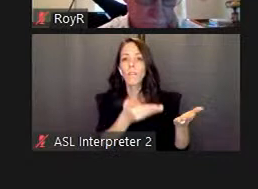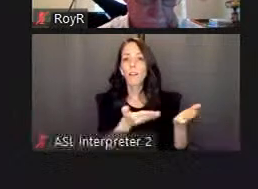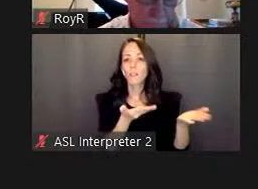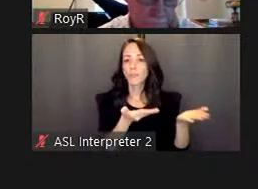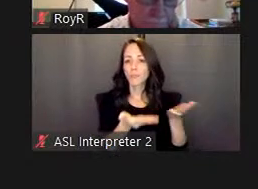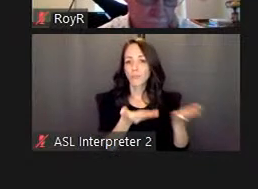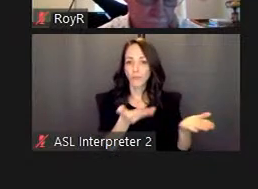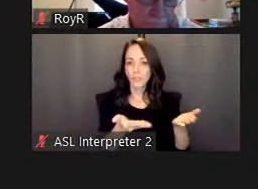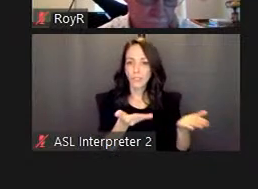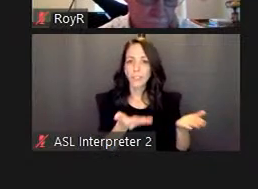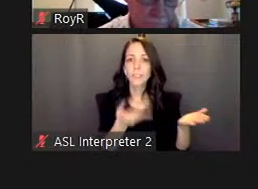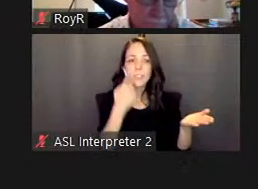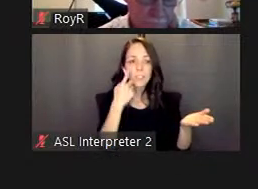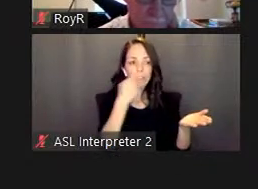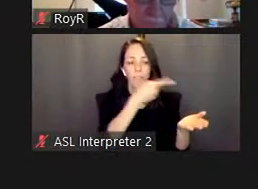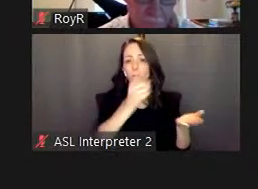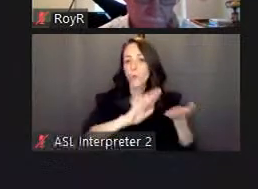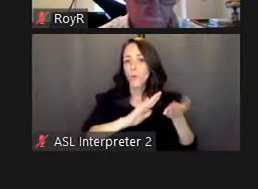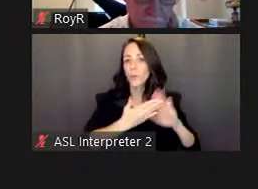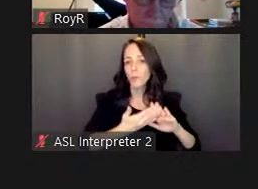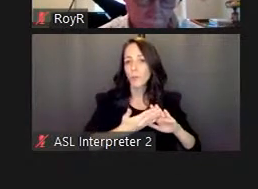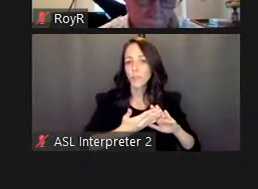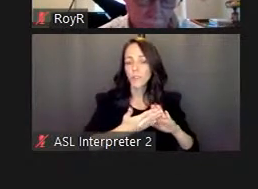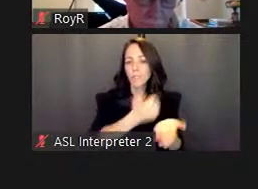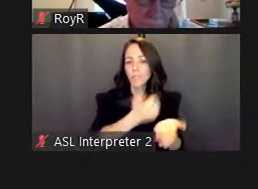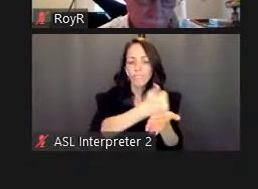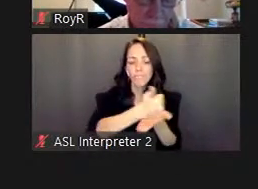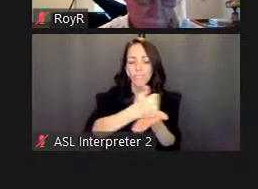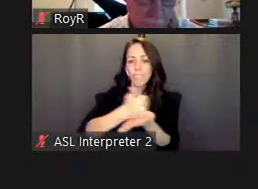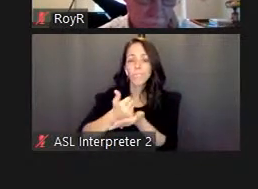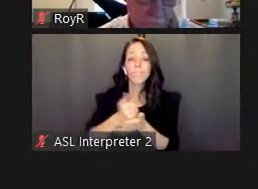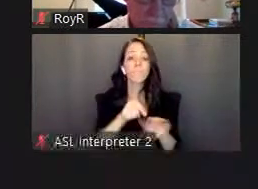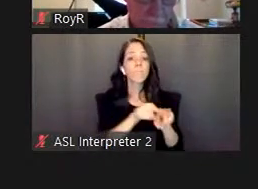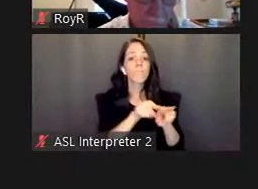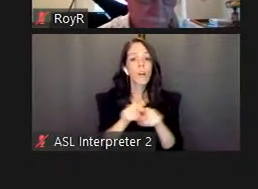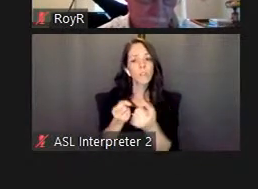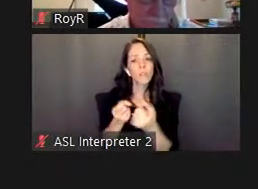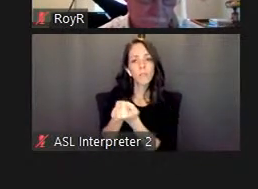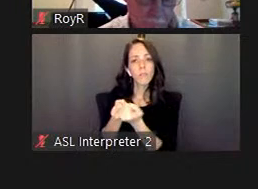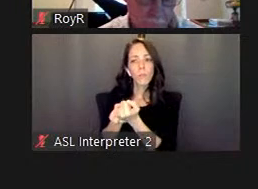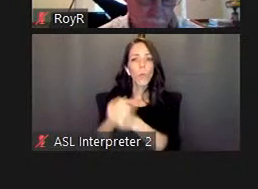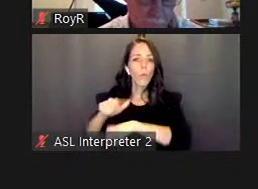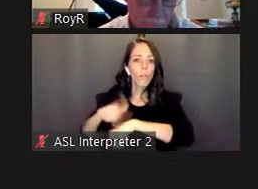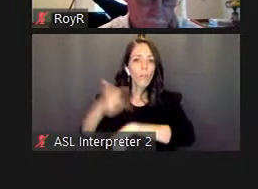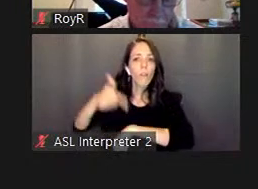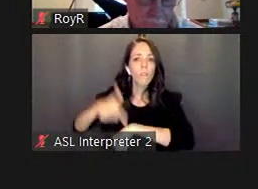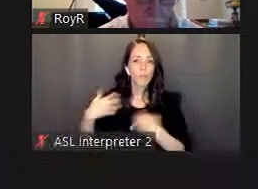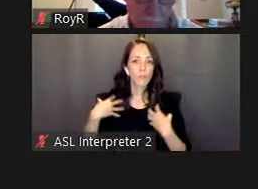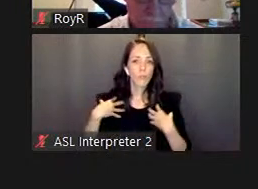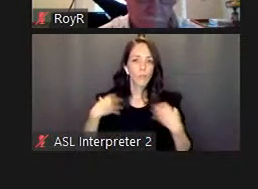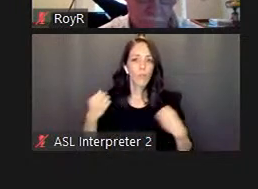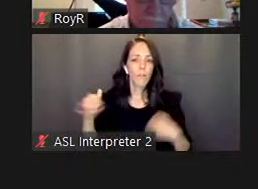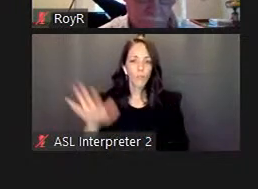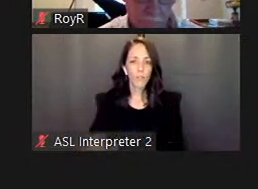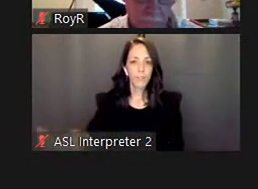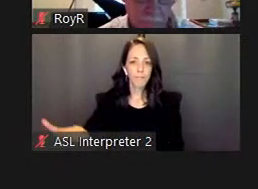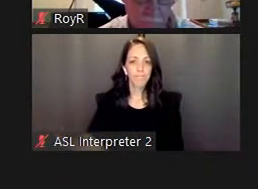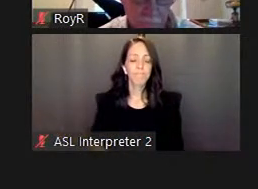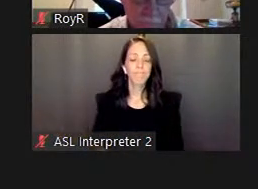continue to provide that you rely on, as well as support long-term recovery. Next slide,